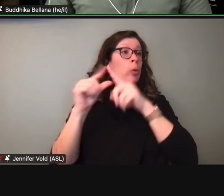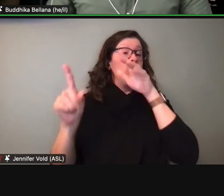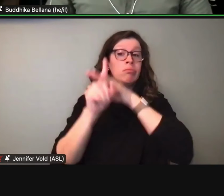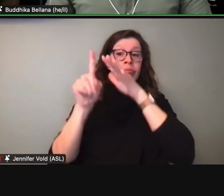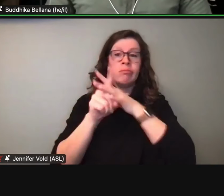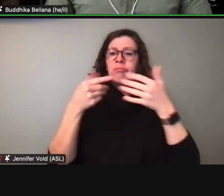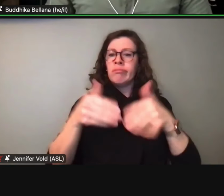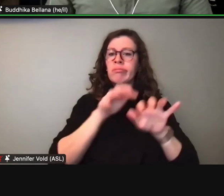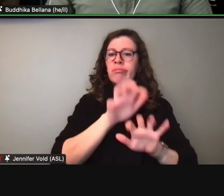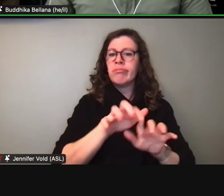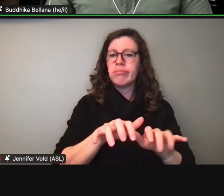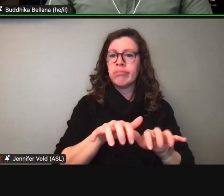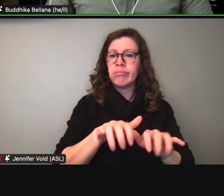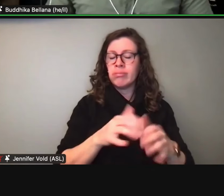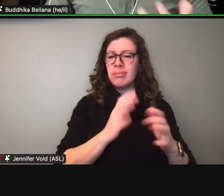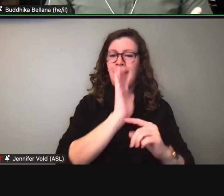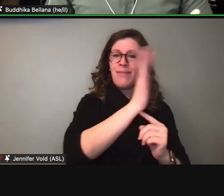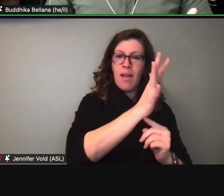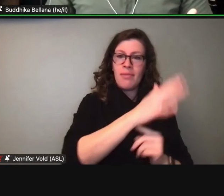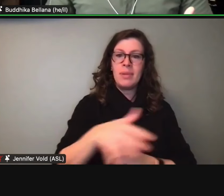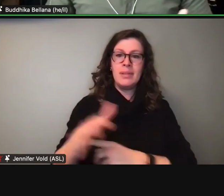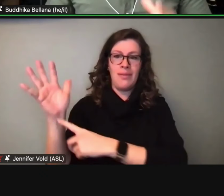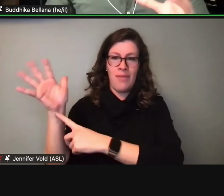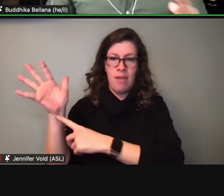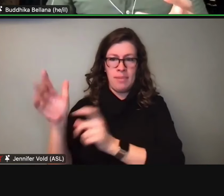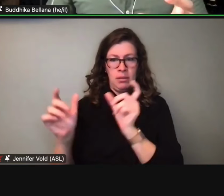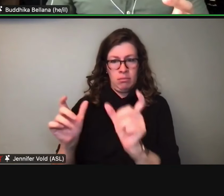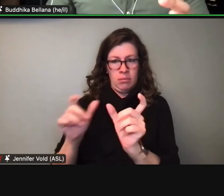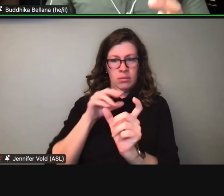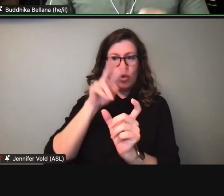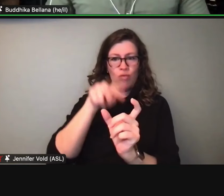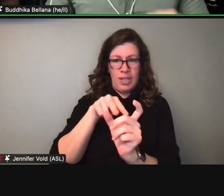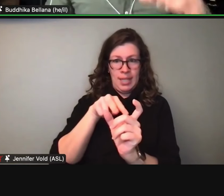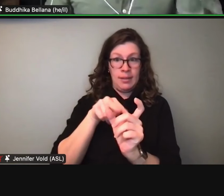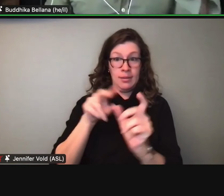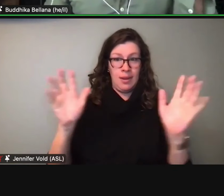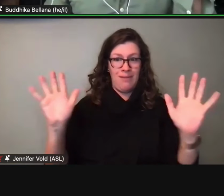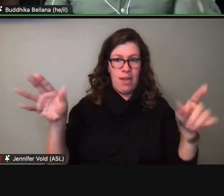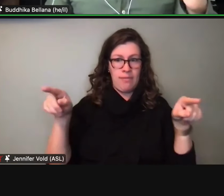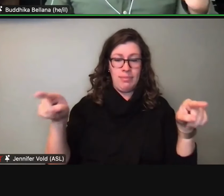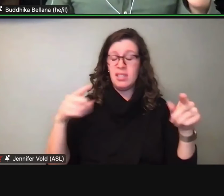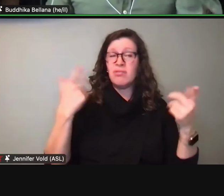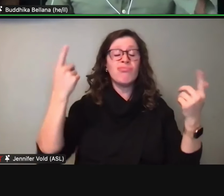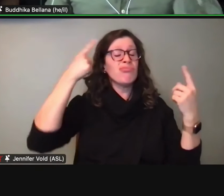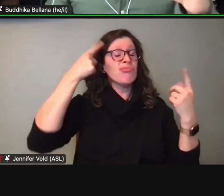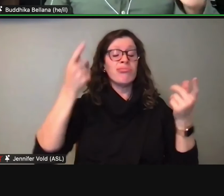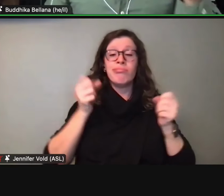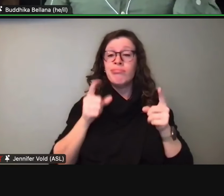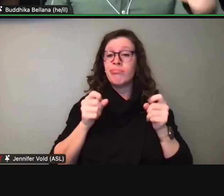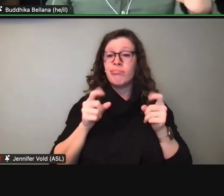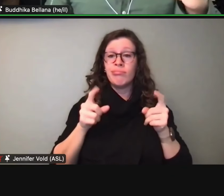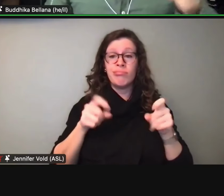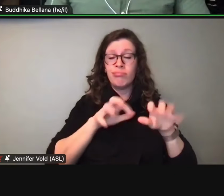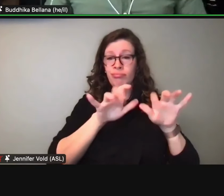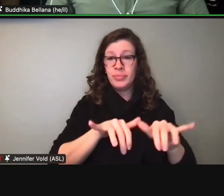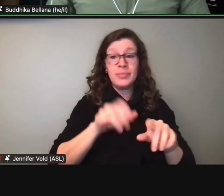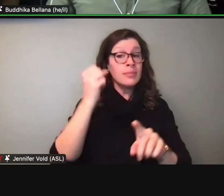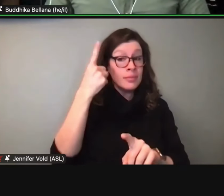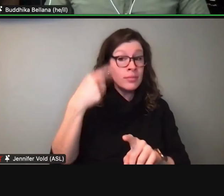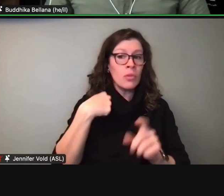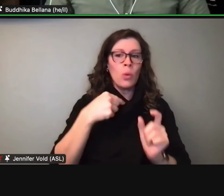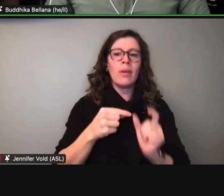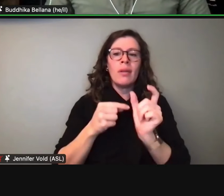and after reading the story. And to give you a sense of what that looked like, I'm going to show you a little clip. Just know that it begins with a cue word